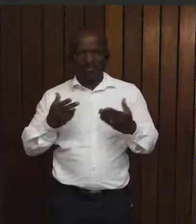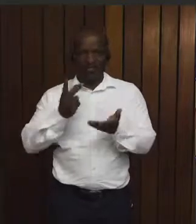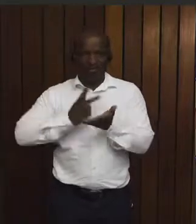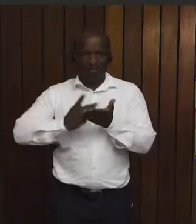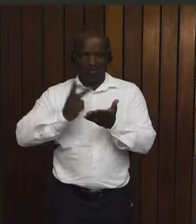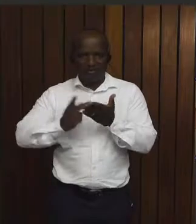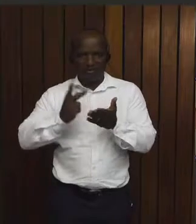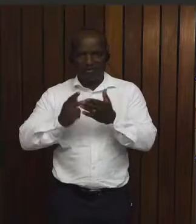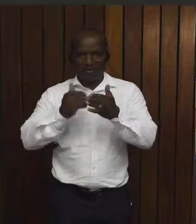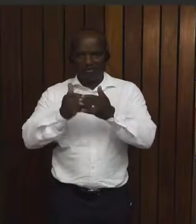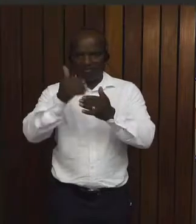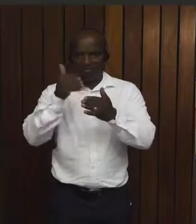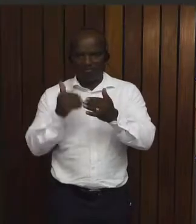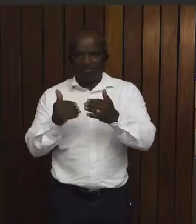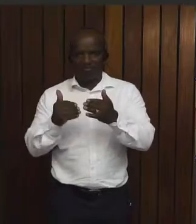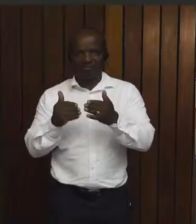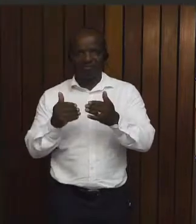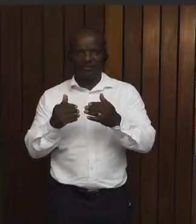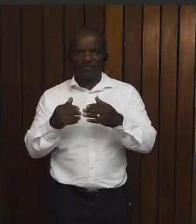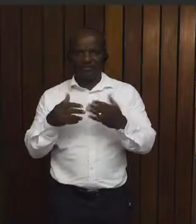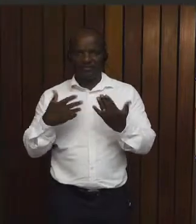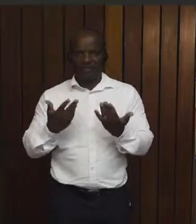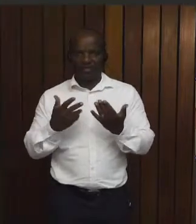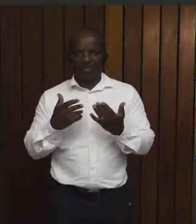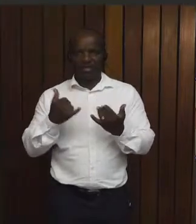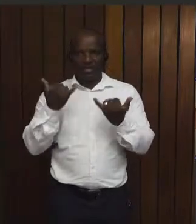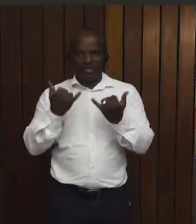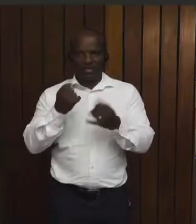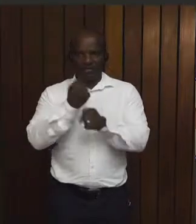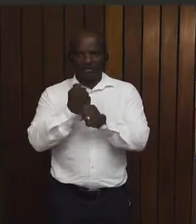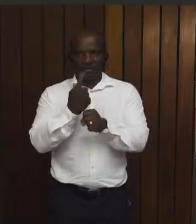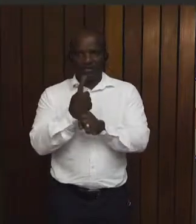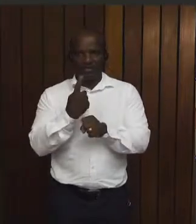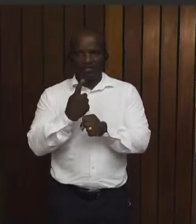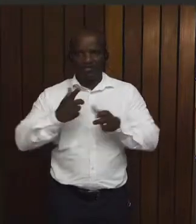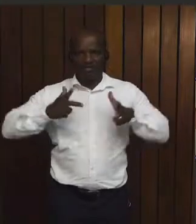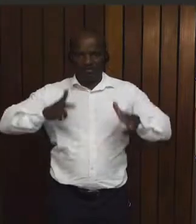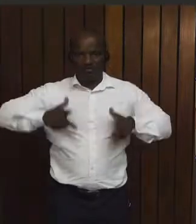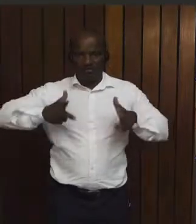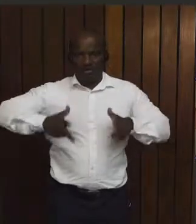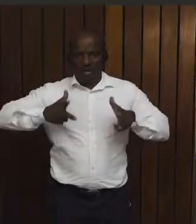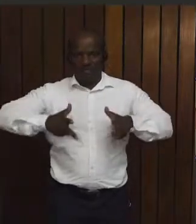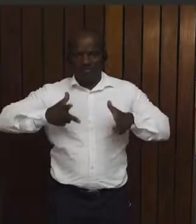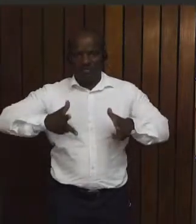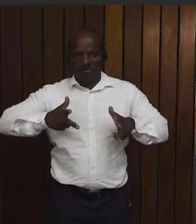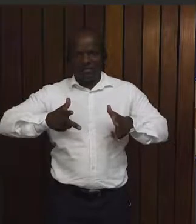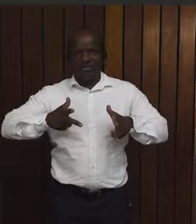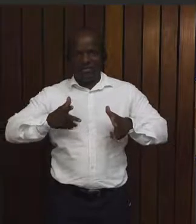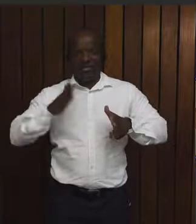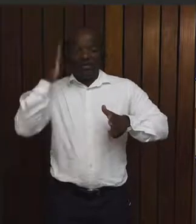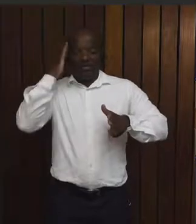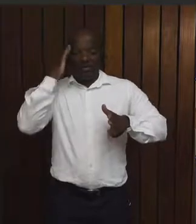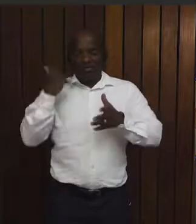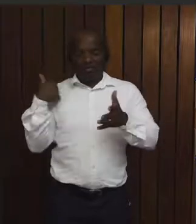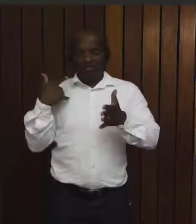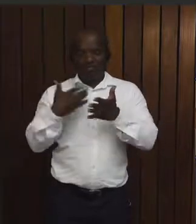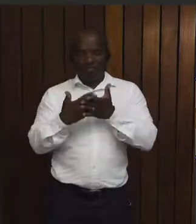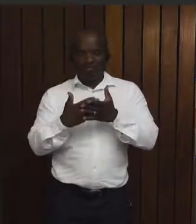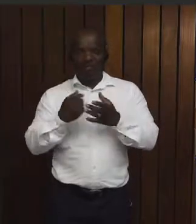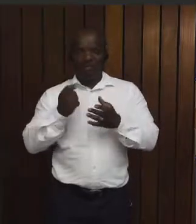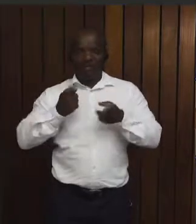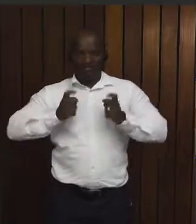by the Gautrain. Gautrain is well known for quality, for